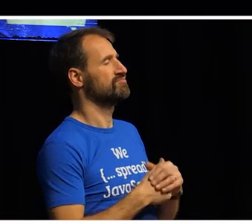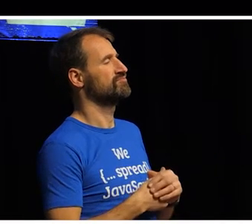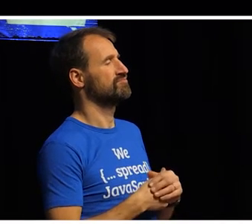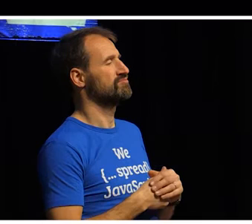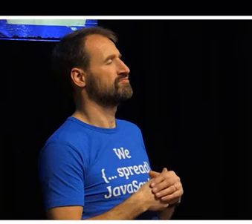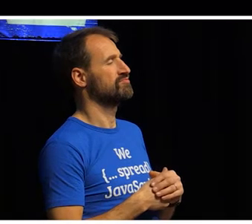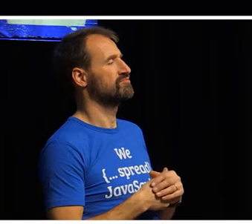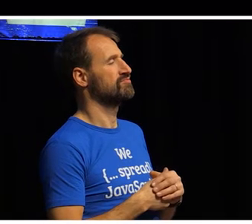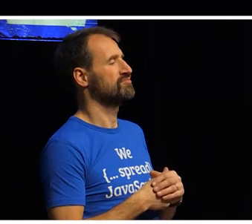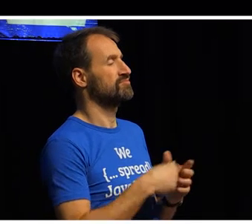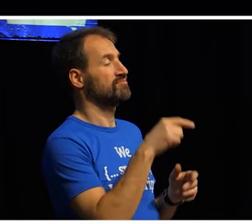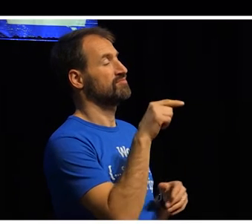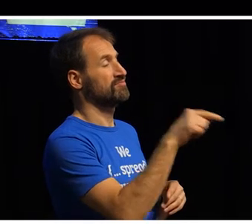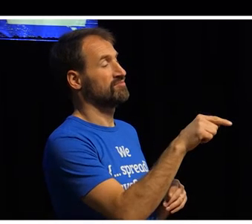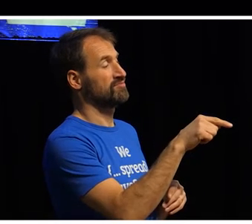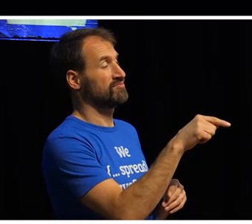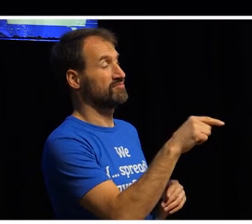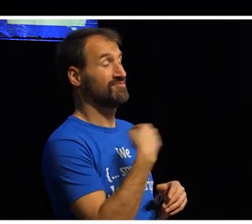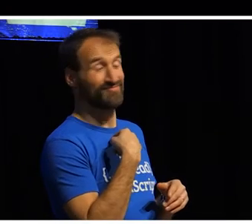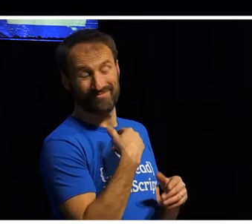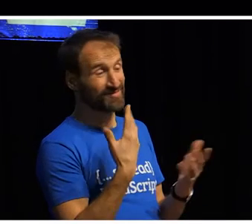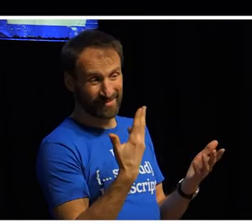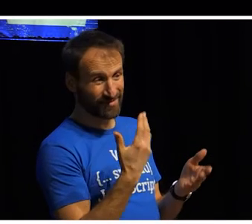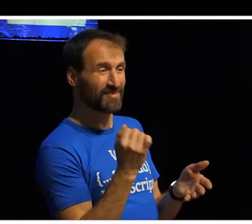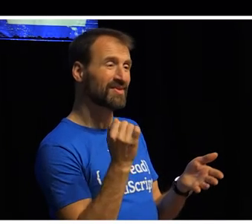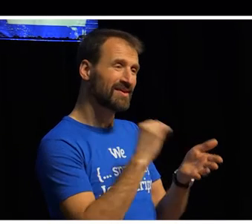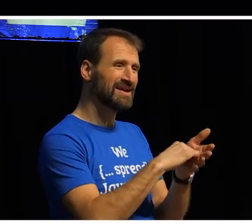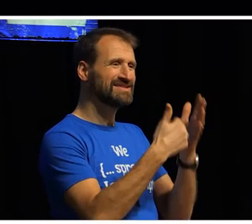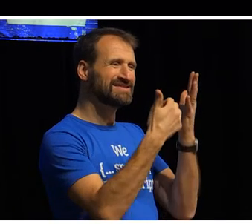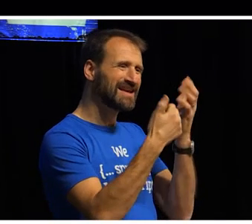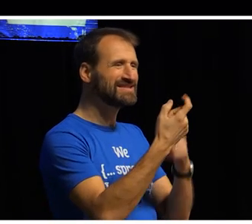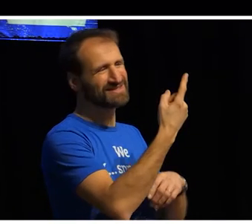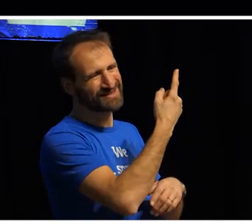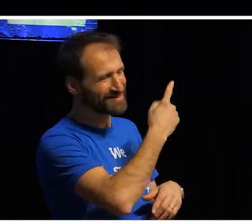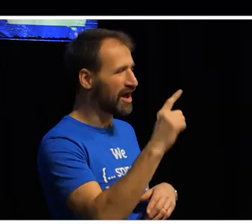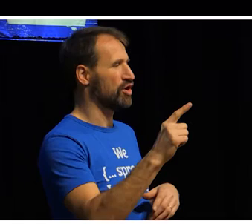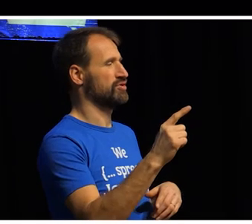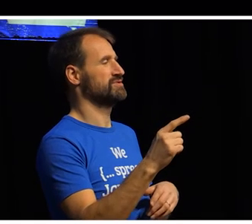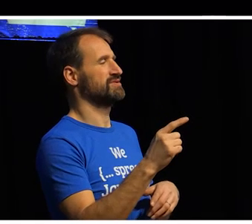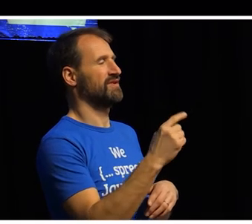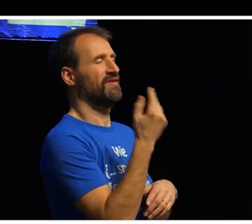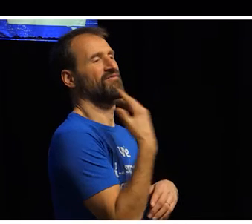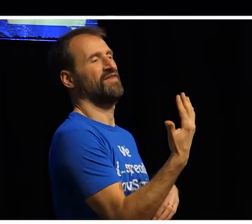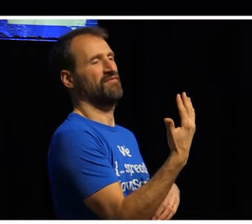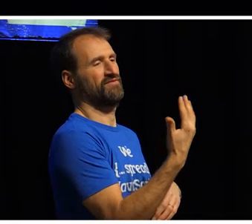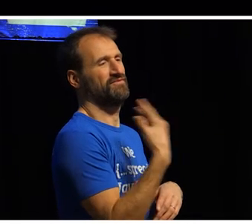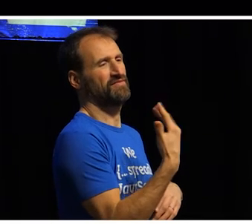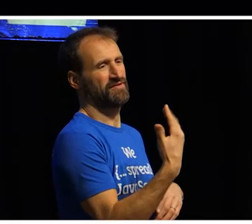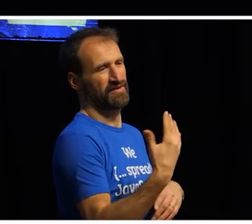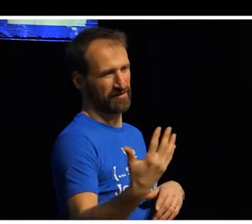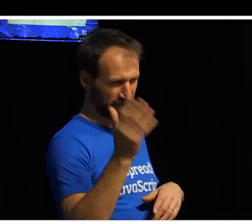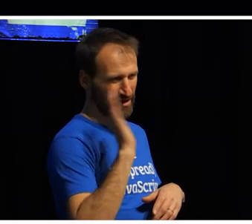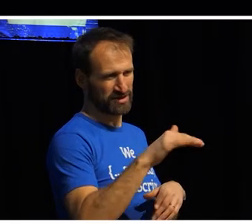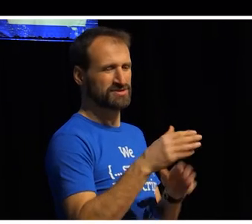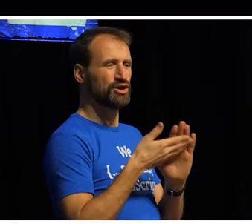what we'll do here is we will print 60,000 fives as the duration and then we're gonna add another twist